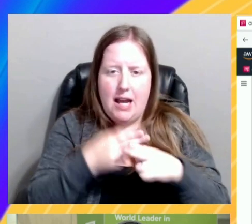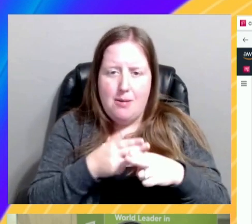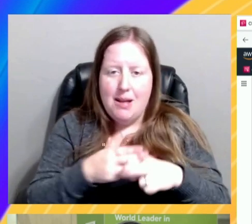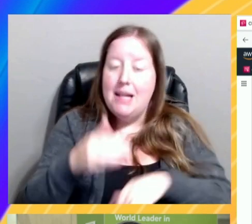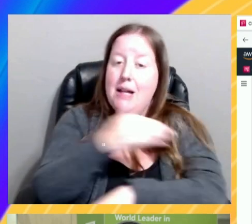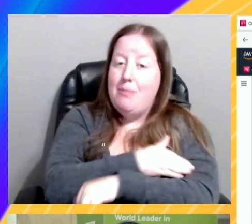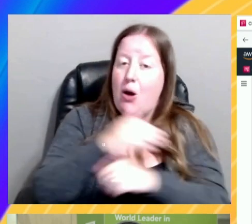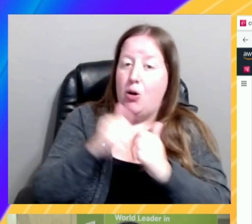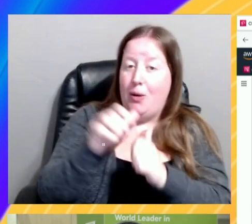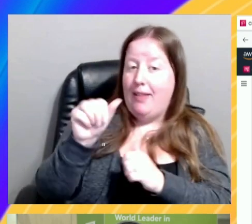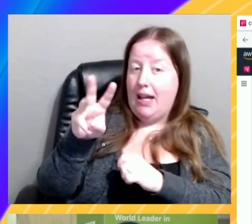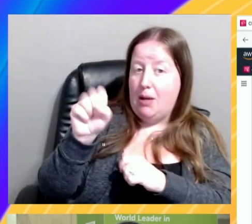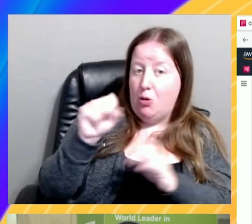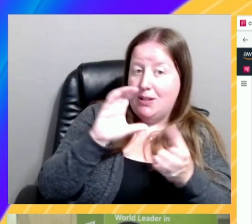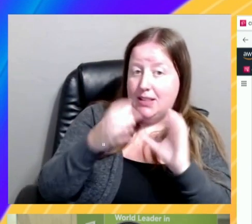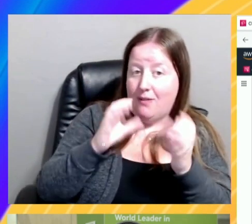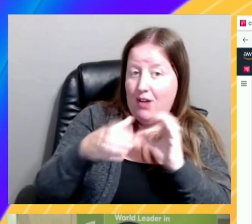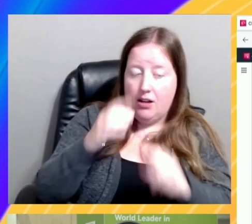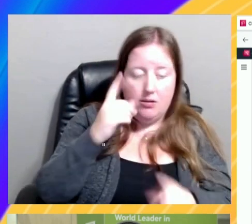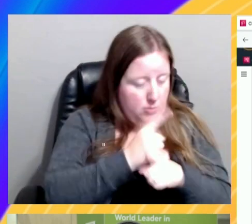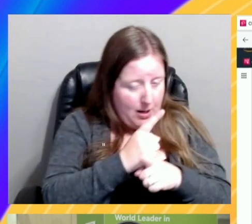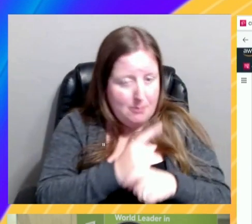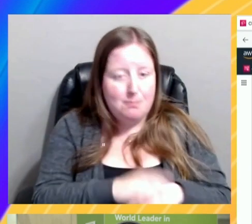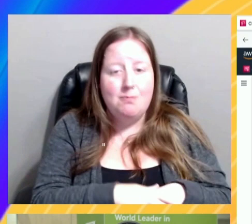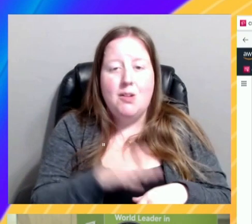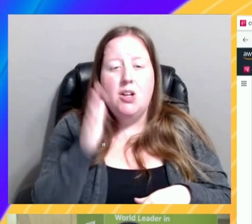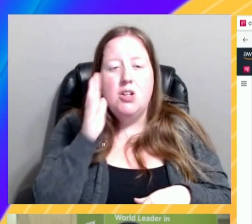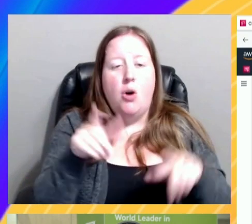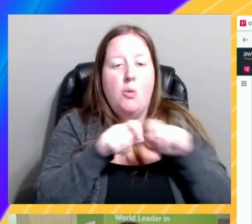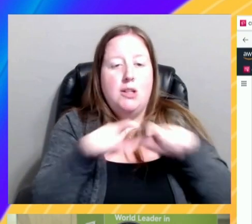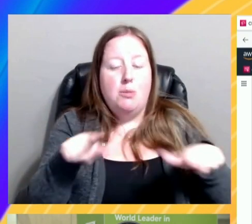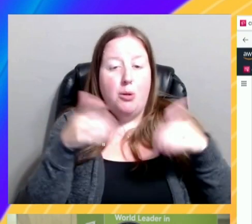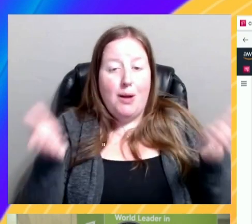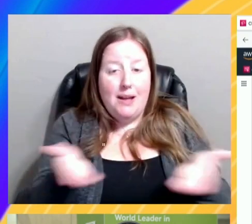Yeah. So let's go ahead and deploy it here.